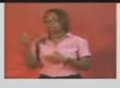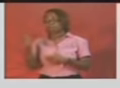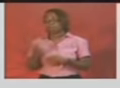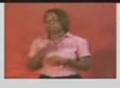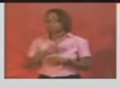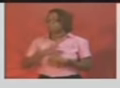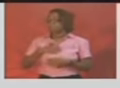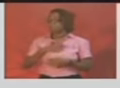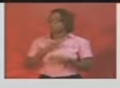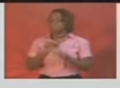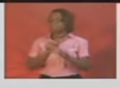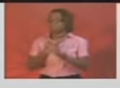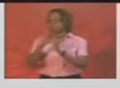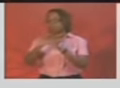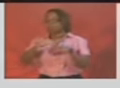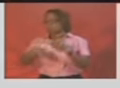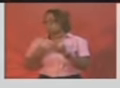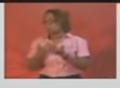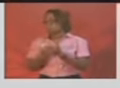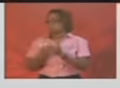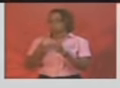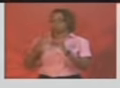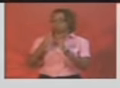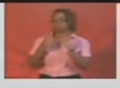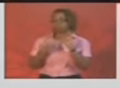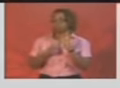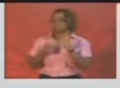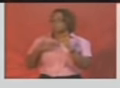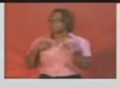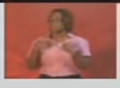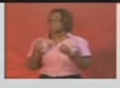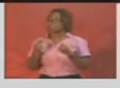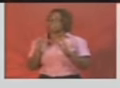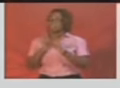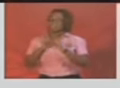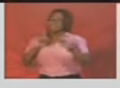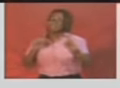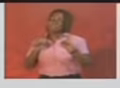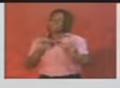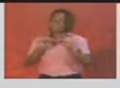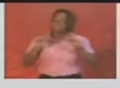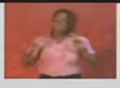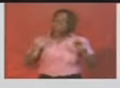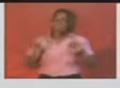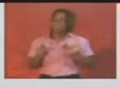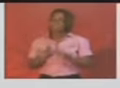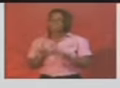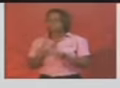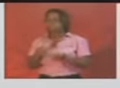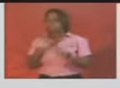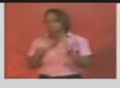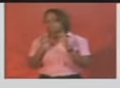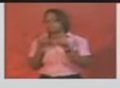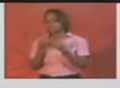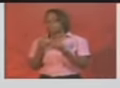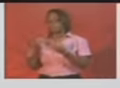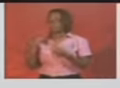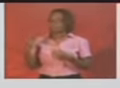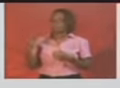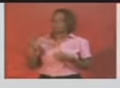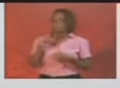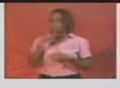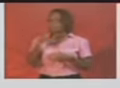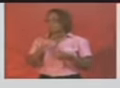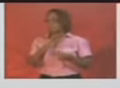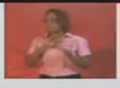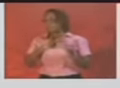normal guidelines. Stay away from others, including family and close friends who do not live in the same household with you. Be safe